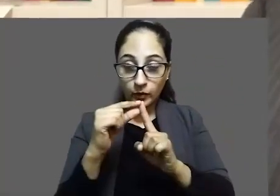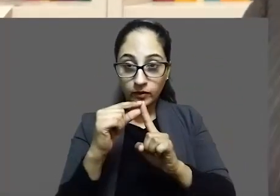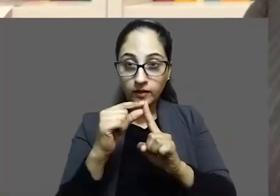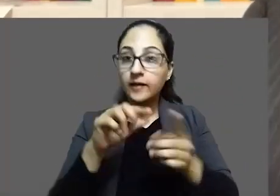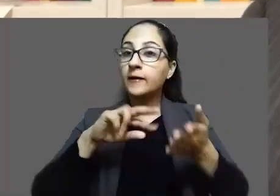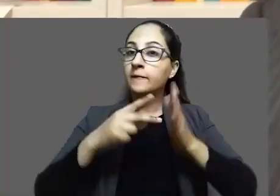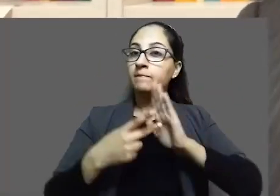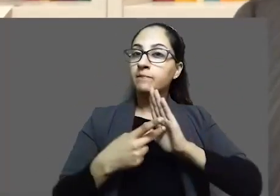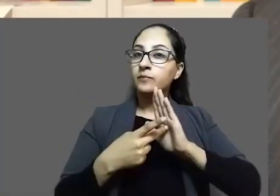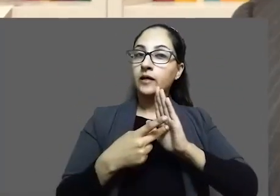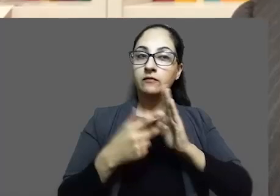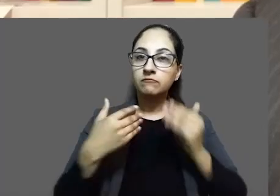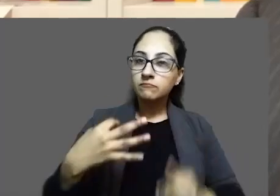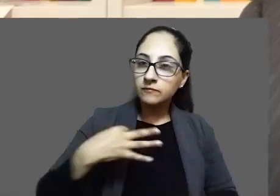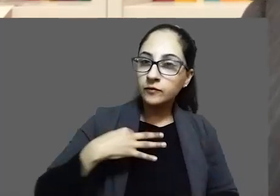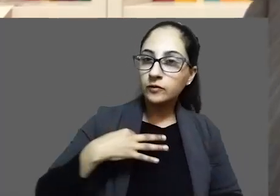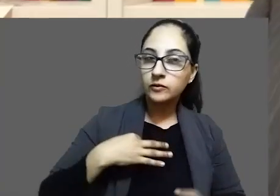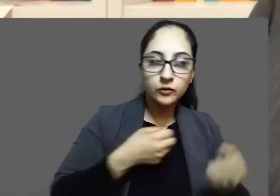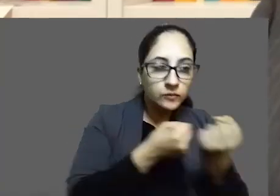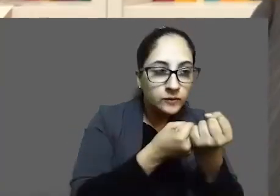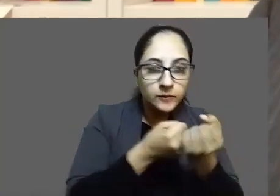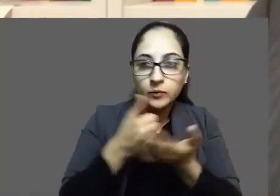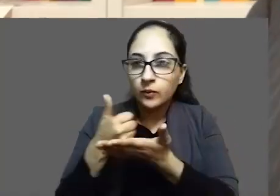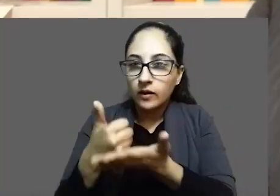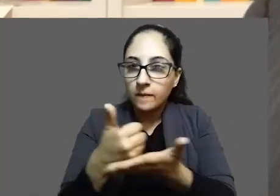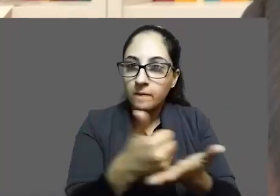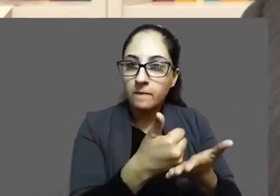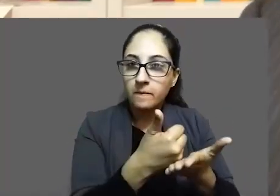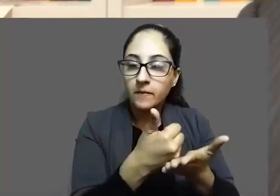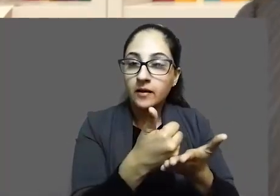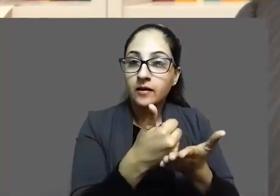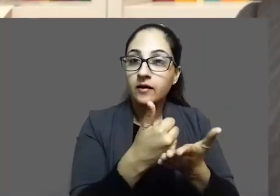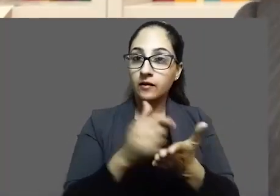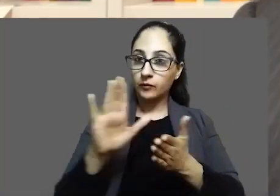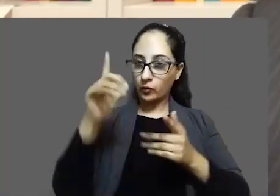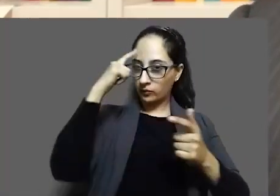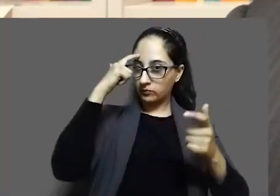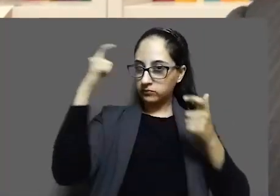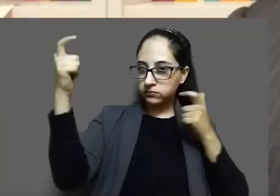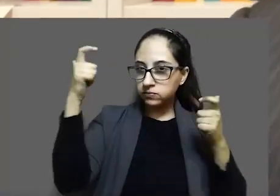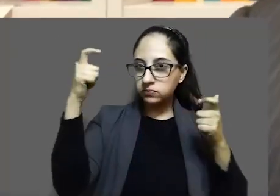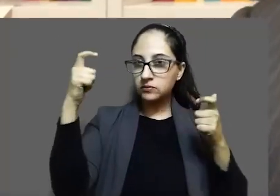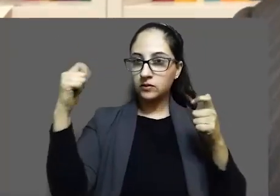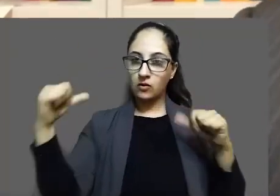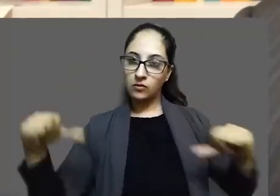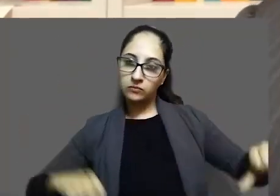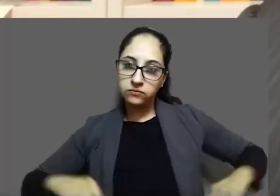recognition, not for the sake of your own ego. And so, there's so many stories like this that